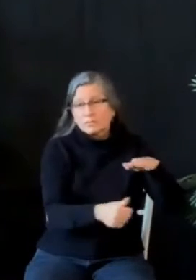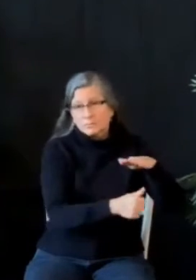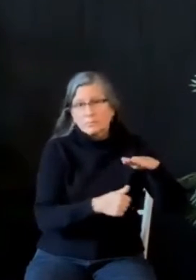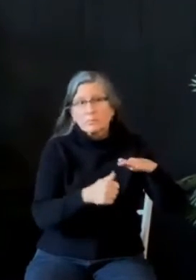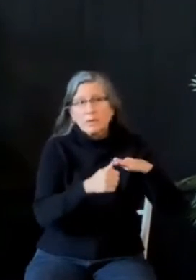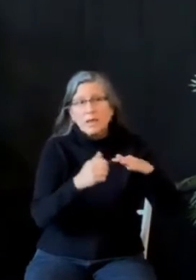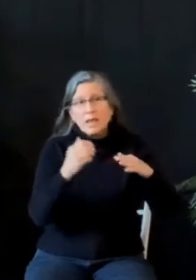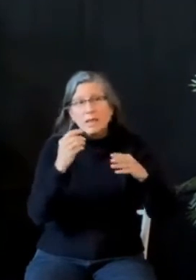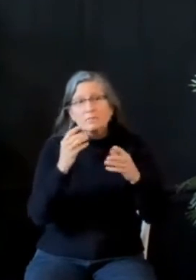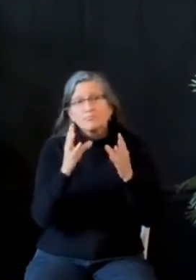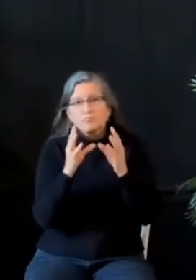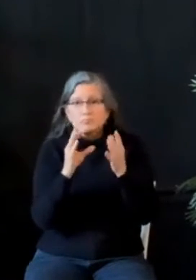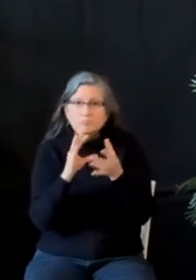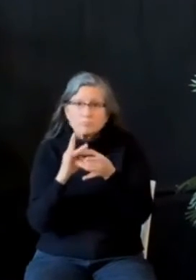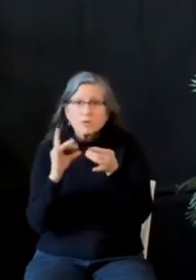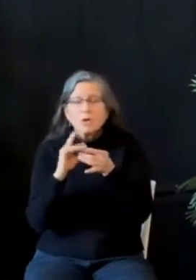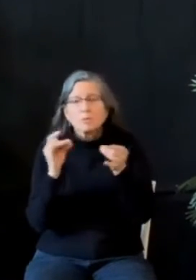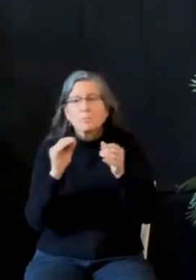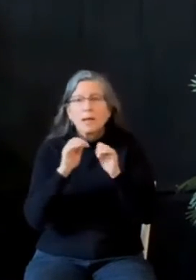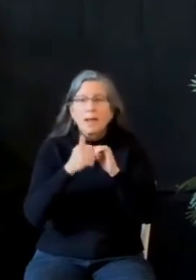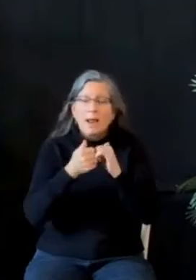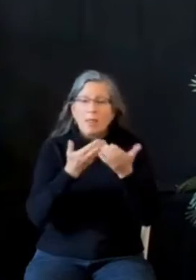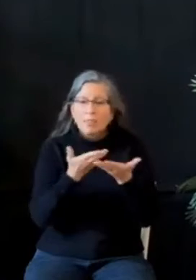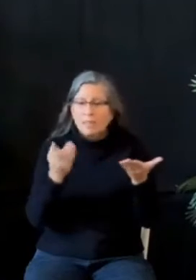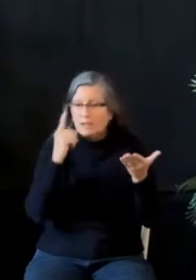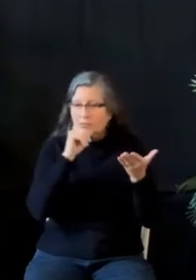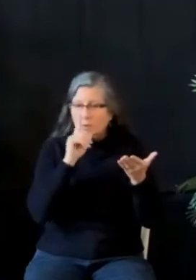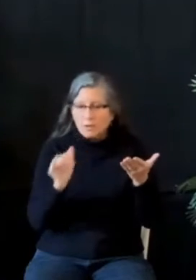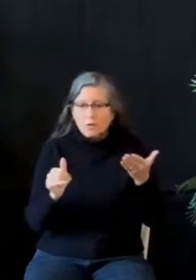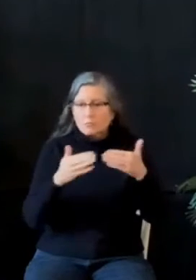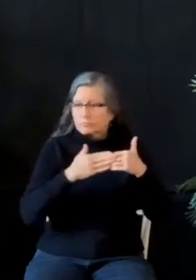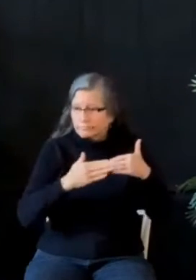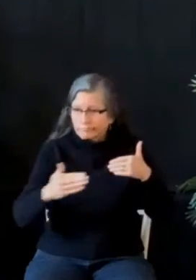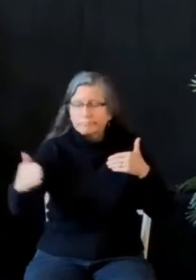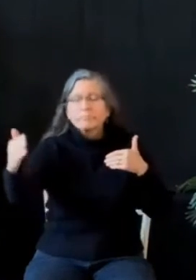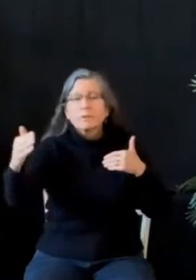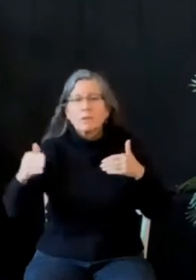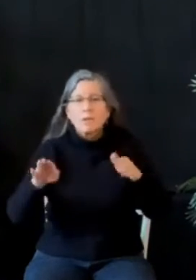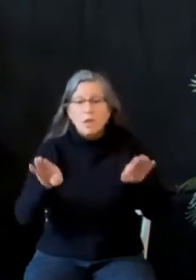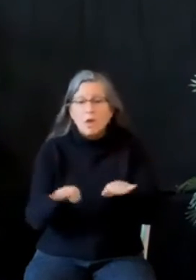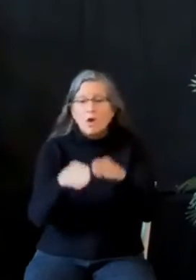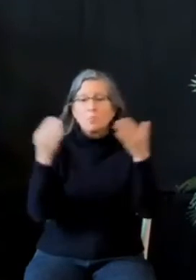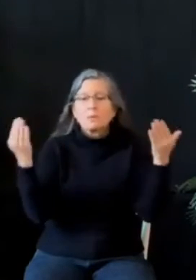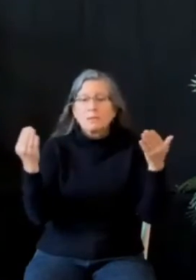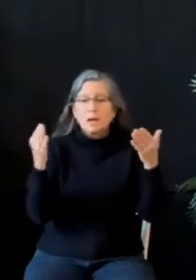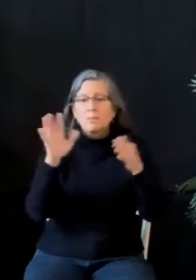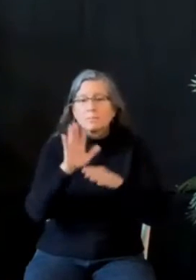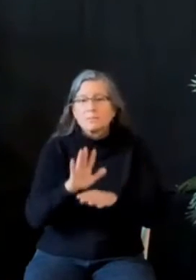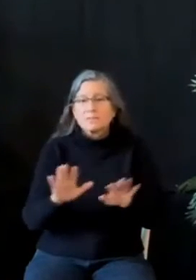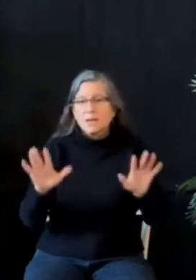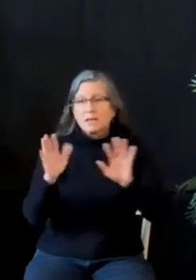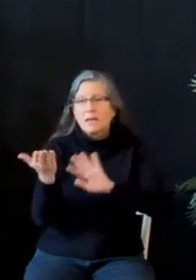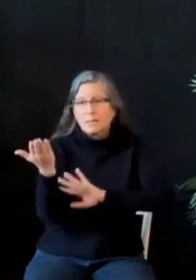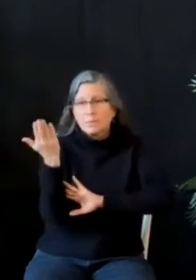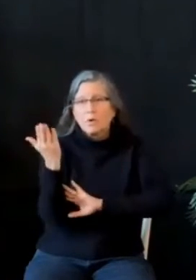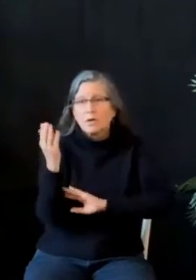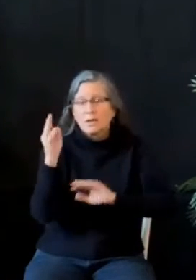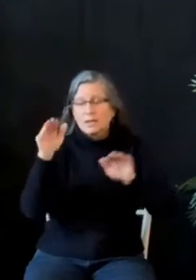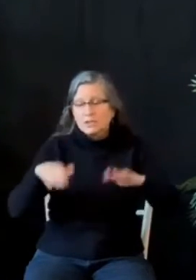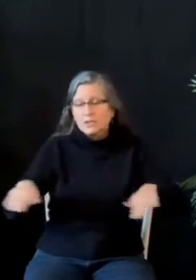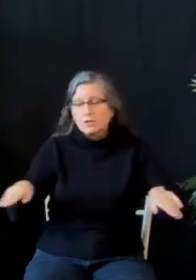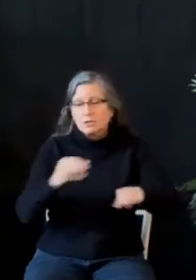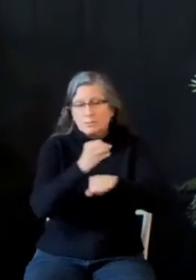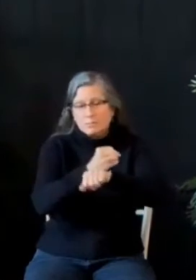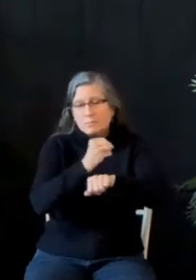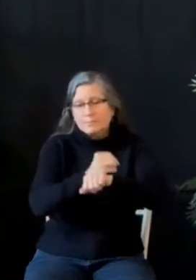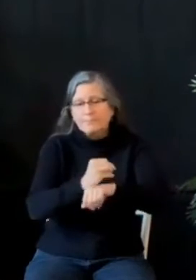idea of how things are going to look going forward as we take a look at reopening the Sunday morning children's ministry. So if you have been involved in this in the